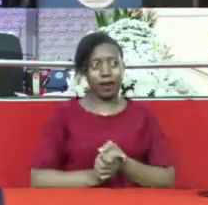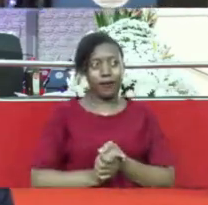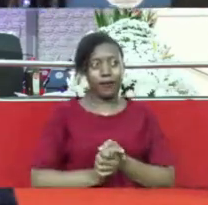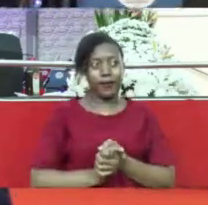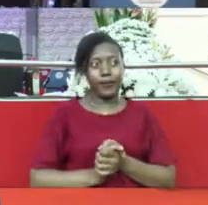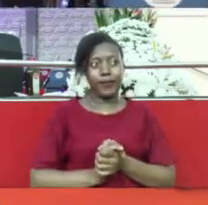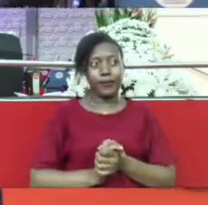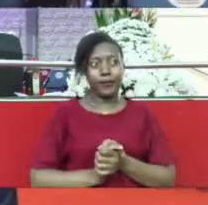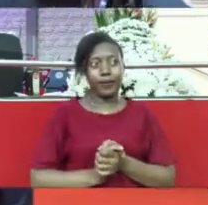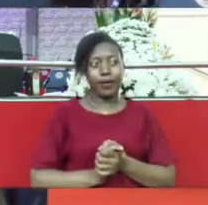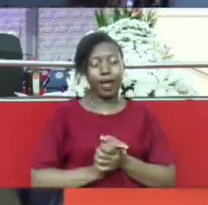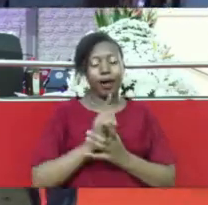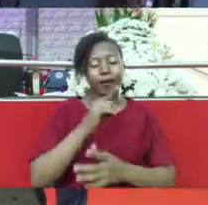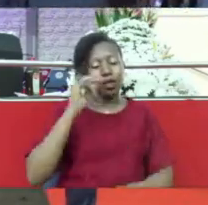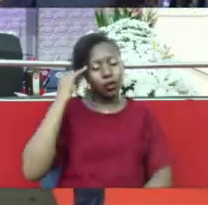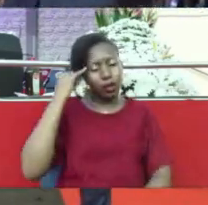kwenye.